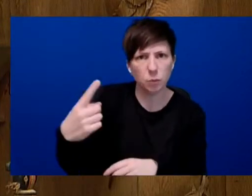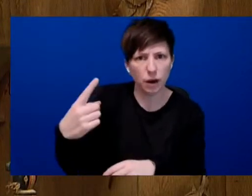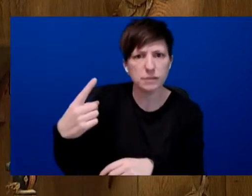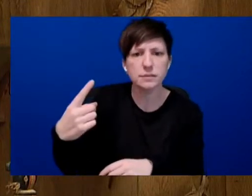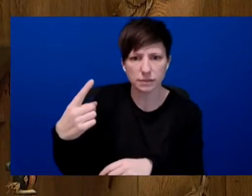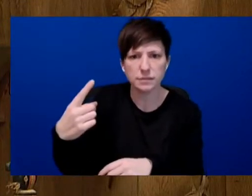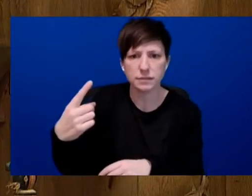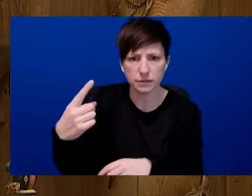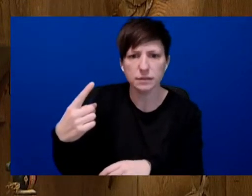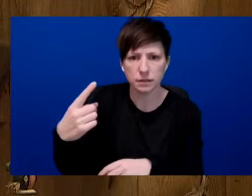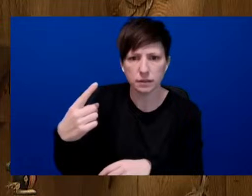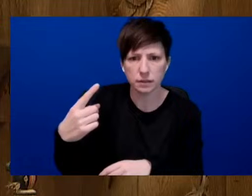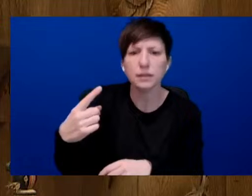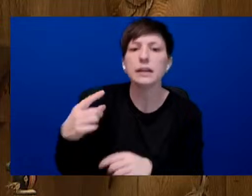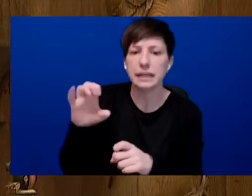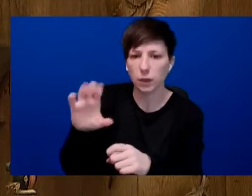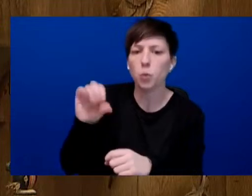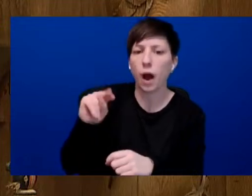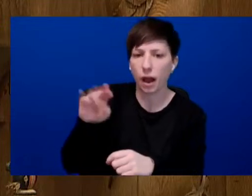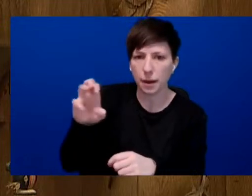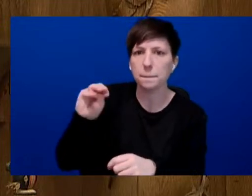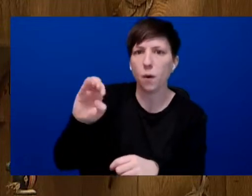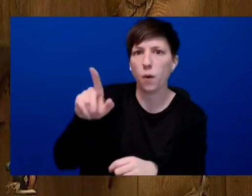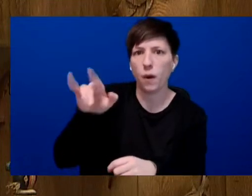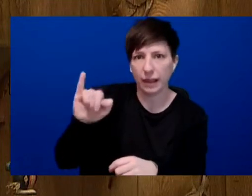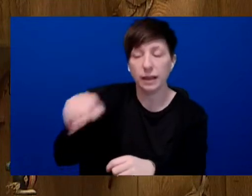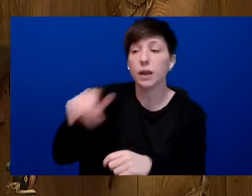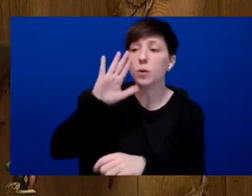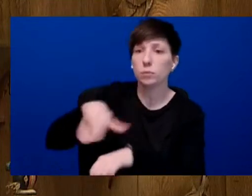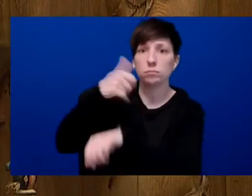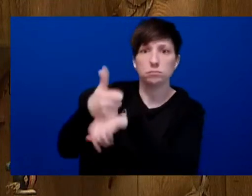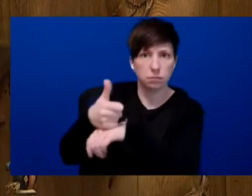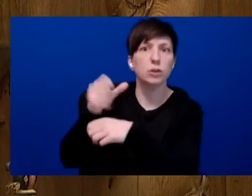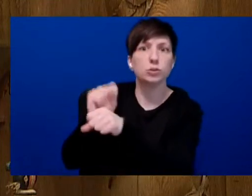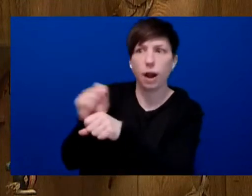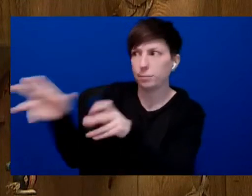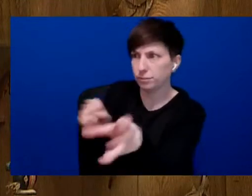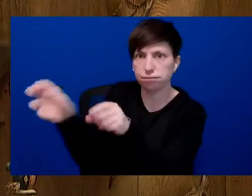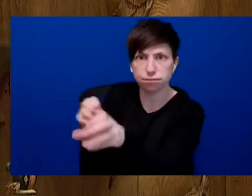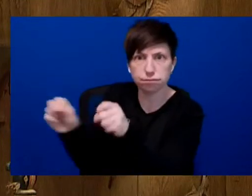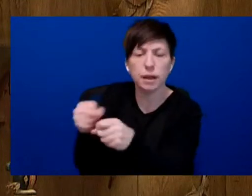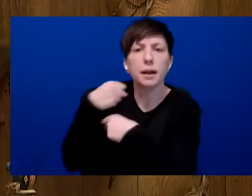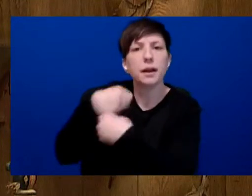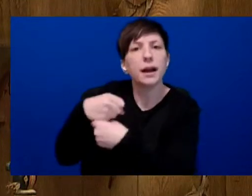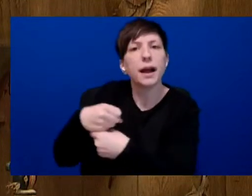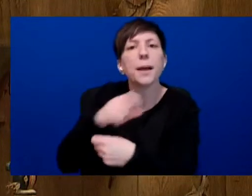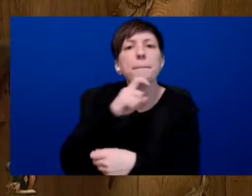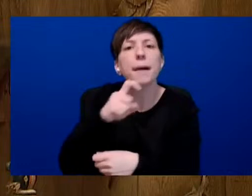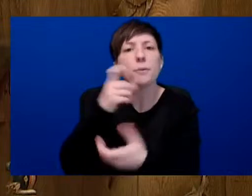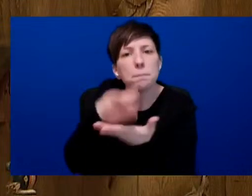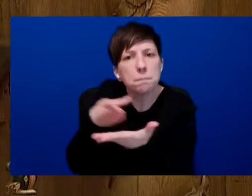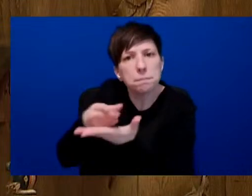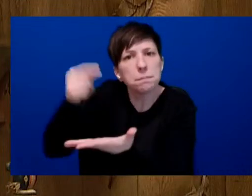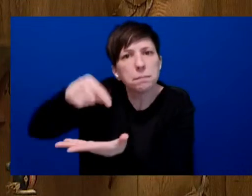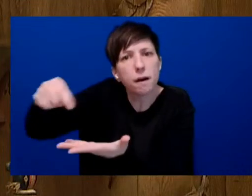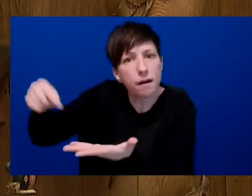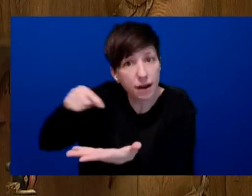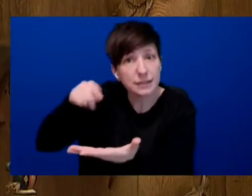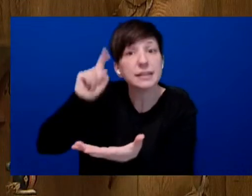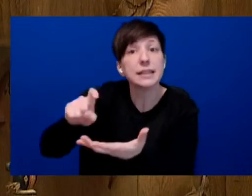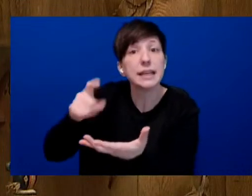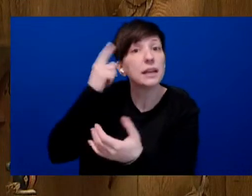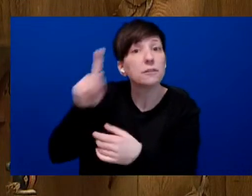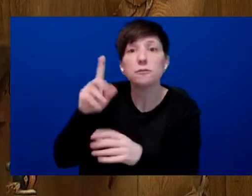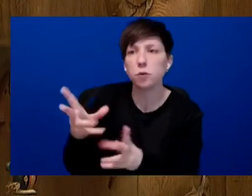local jobs for people, and it will establish BC as a leading producer of the battery components we need to power a